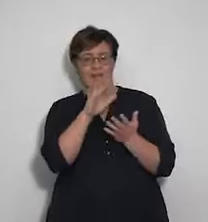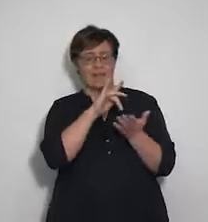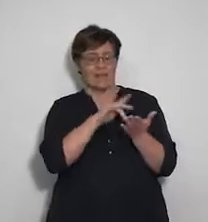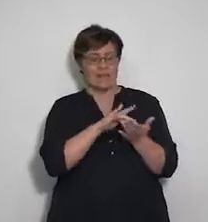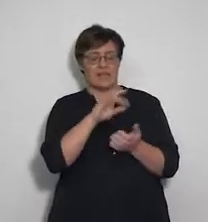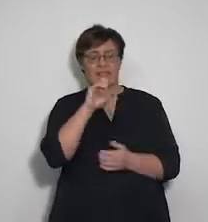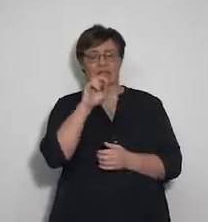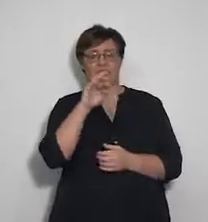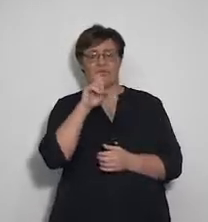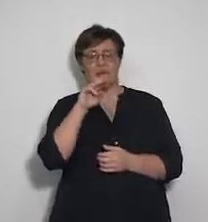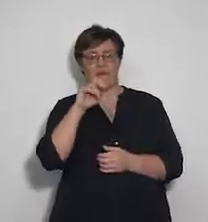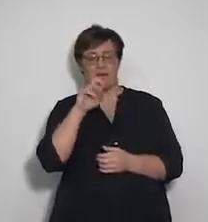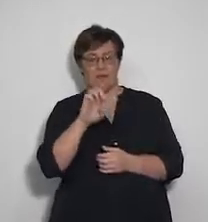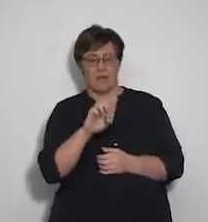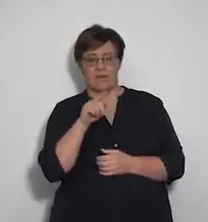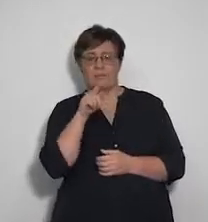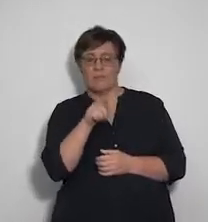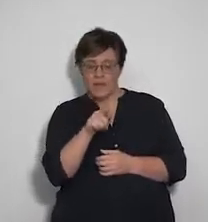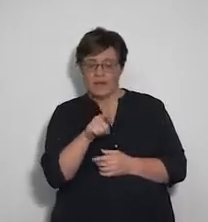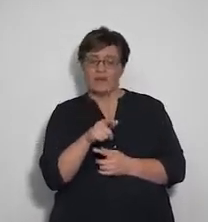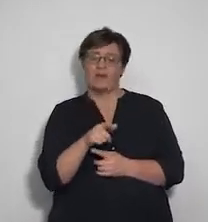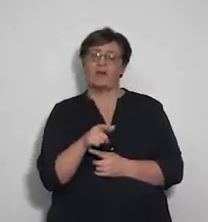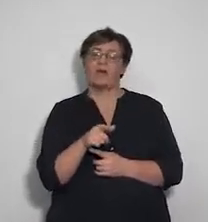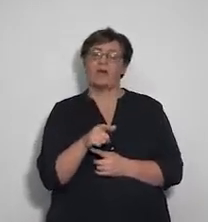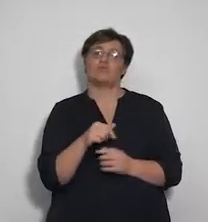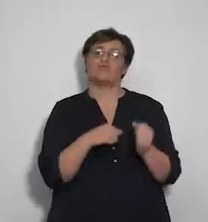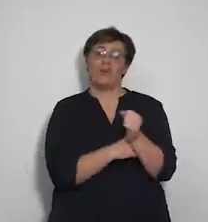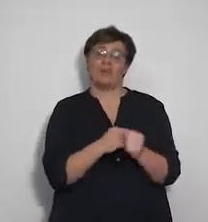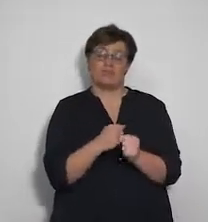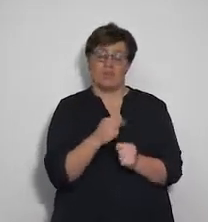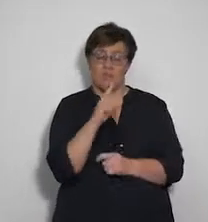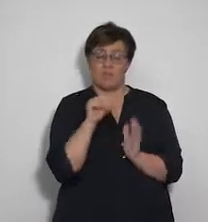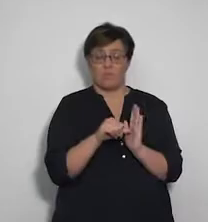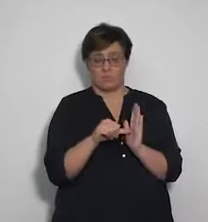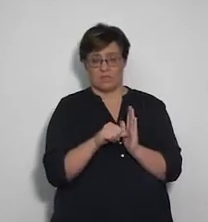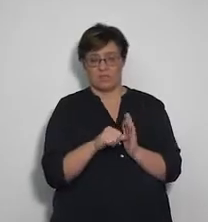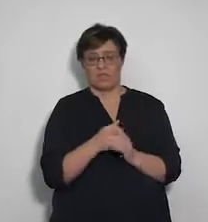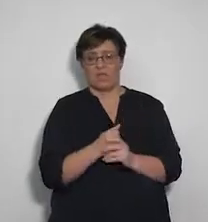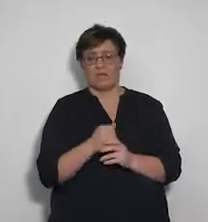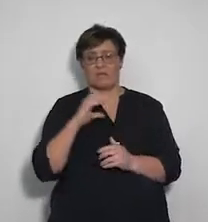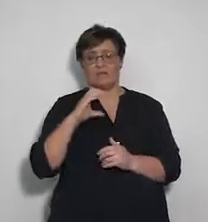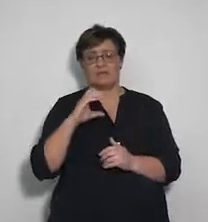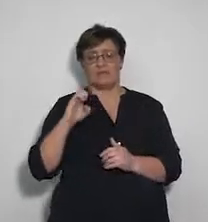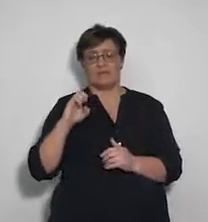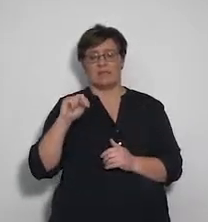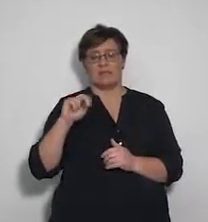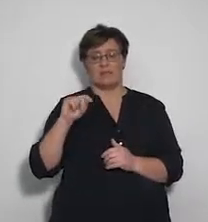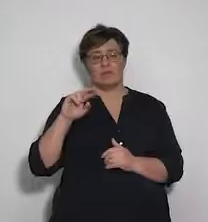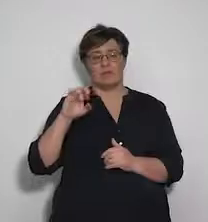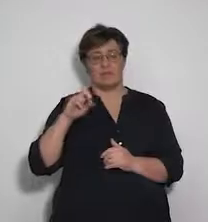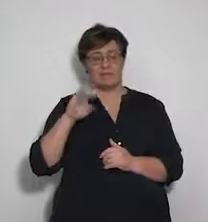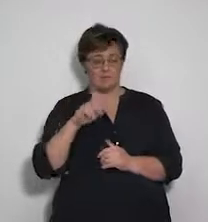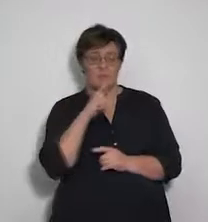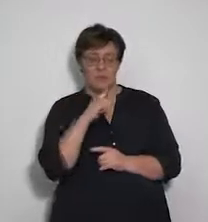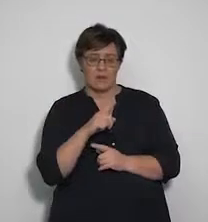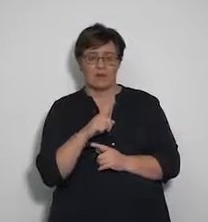the centromere, an important concept in identifying the structure of a chromosome, and that centrioles are produced during cell division,